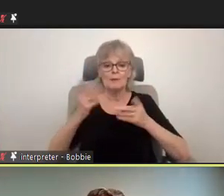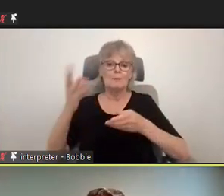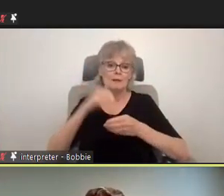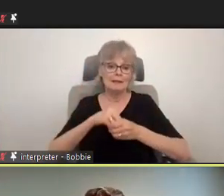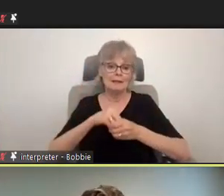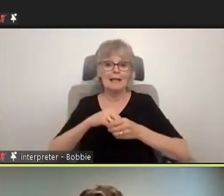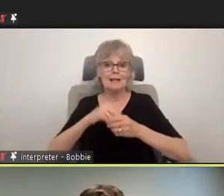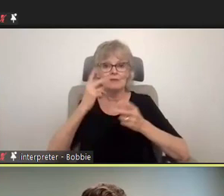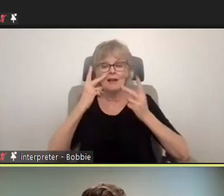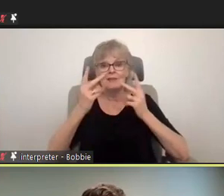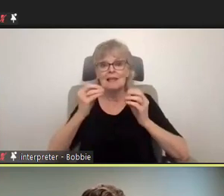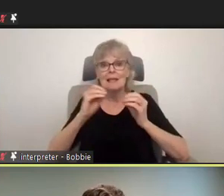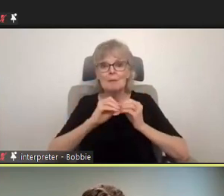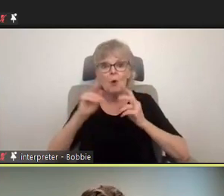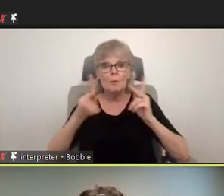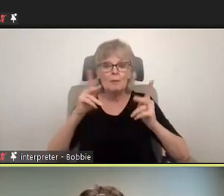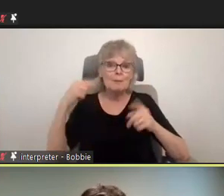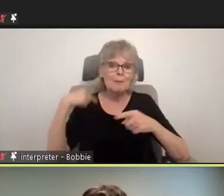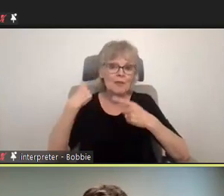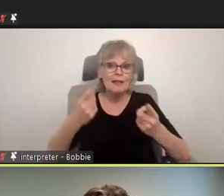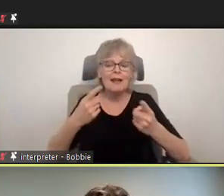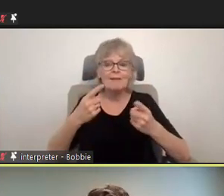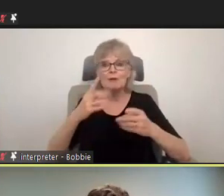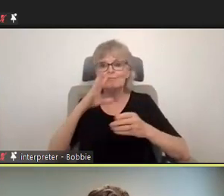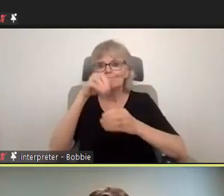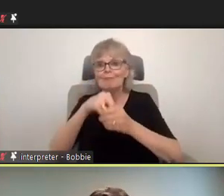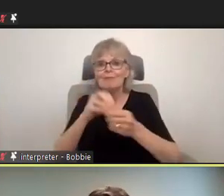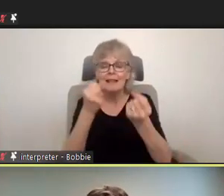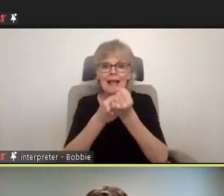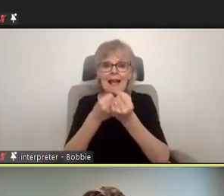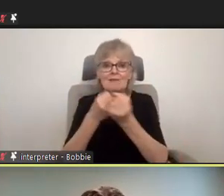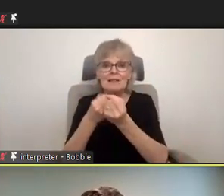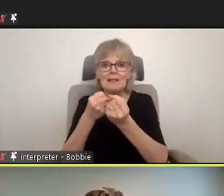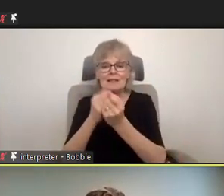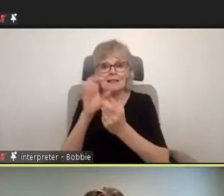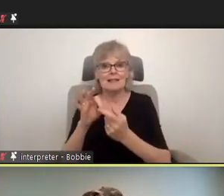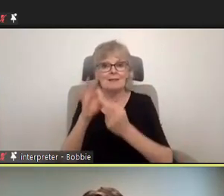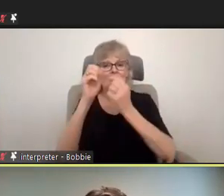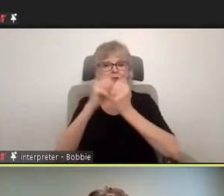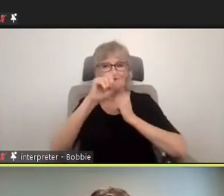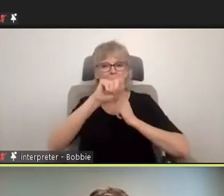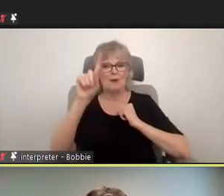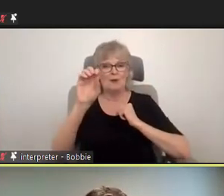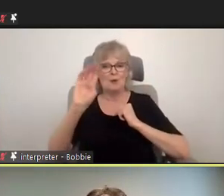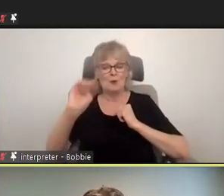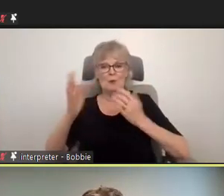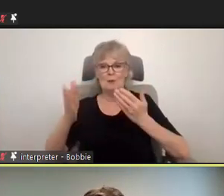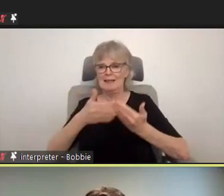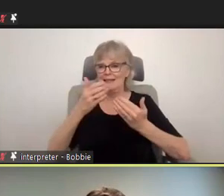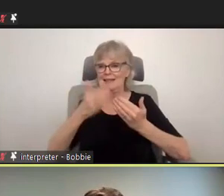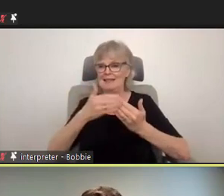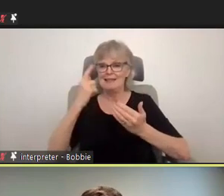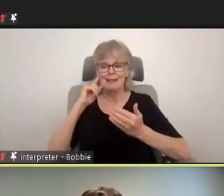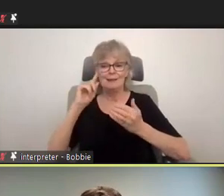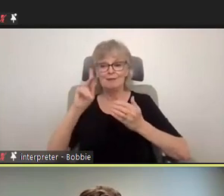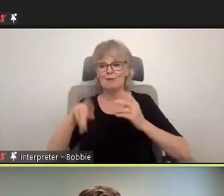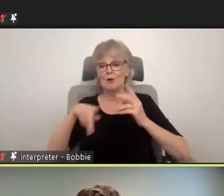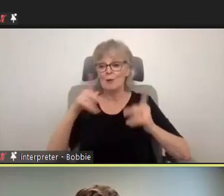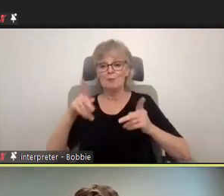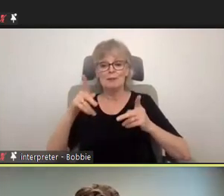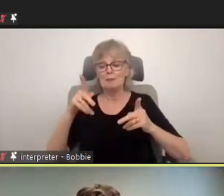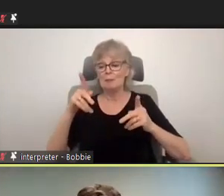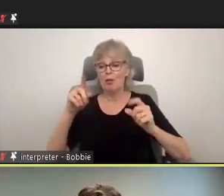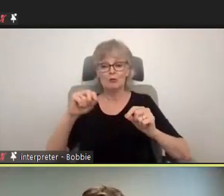more people than ever engaging in advocacy, especially with Zoom. It is easier than ever for someone to pick up their phone or pick up their